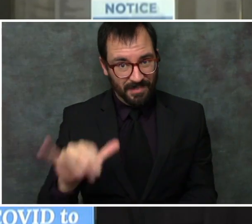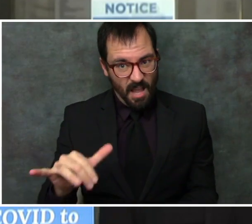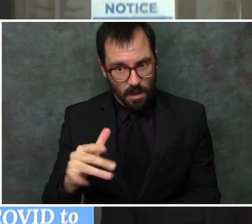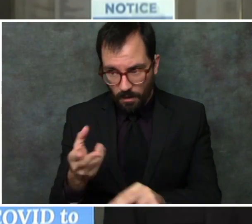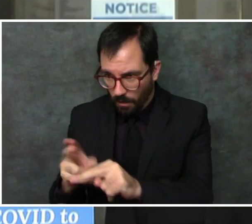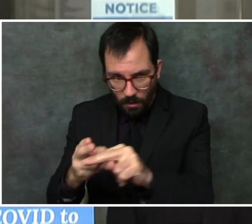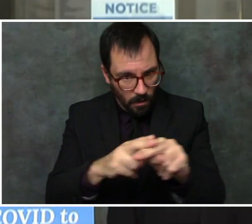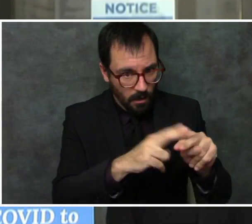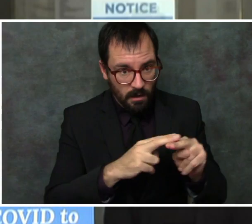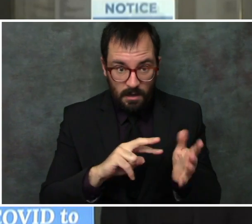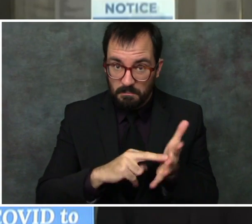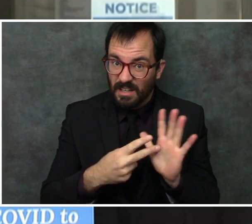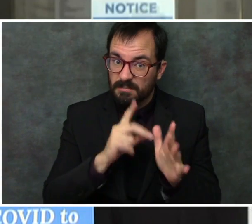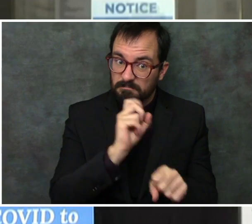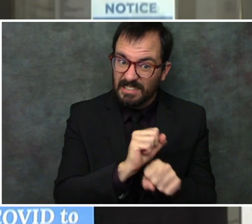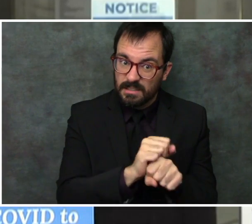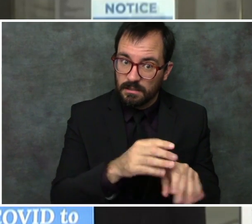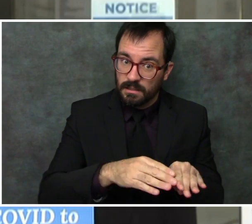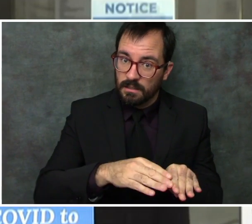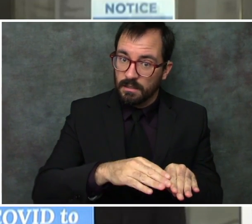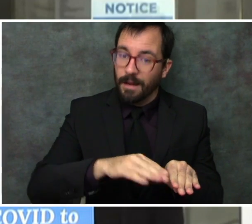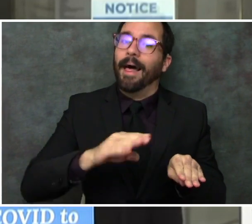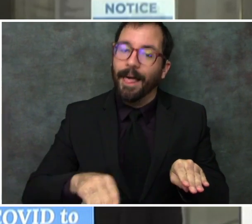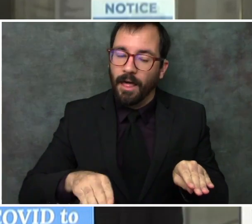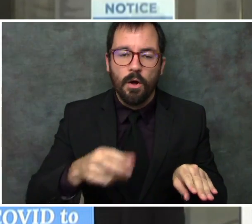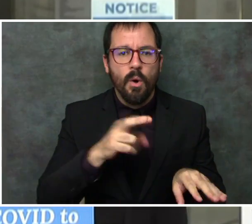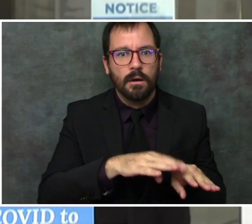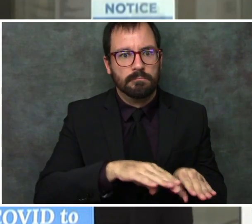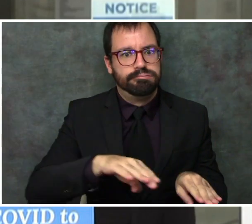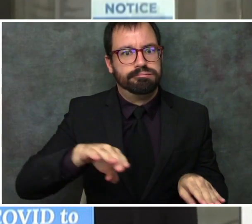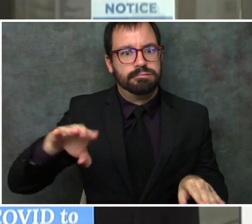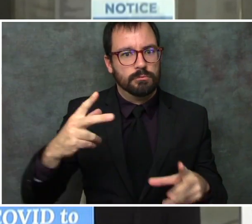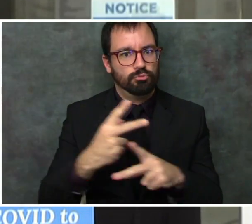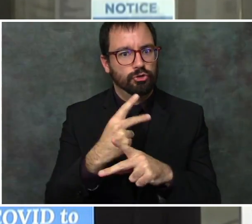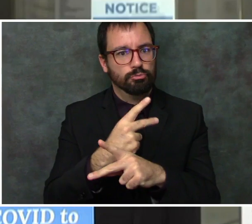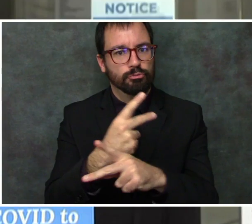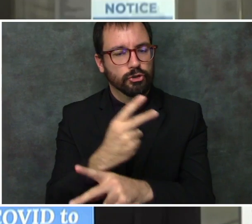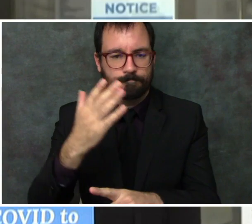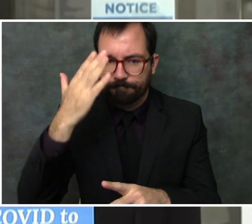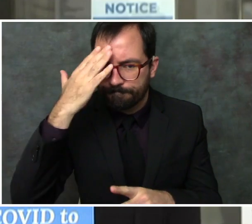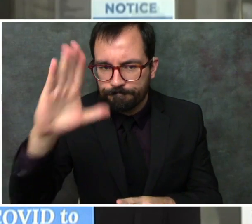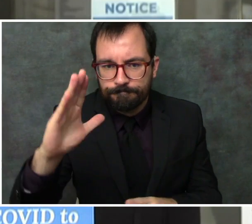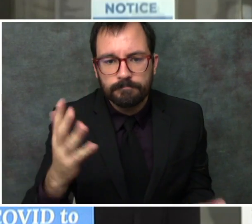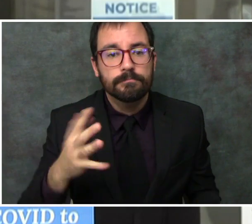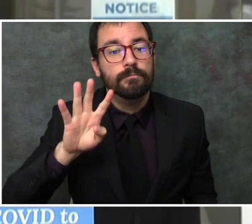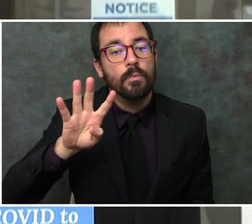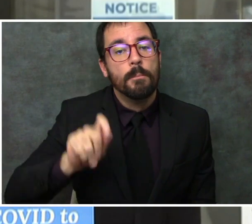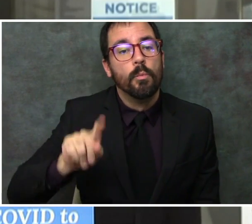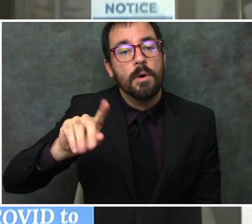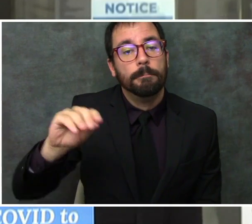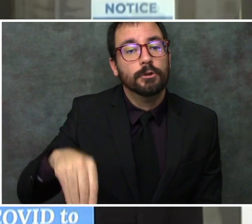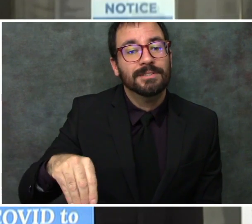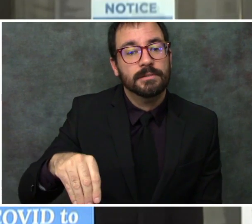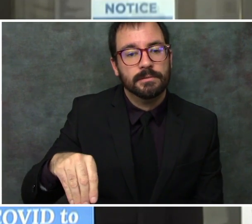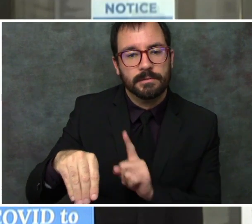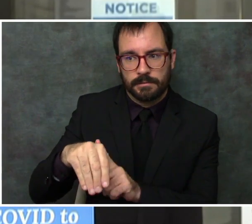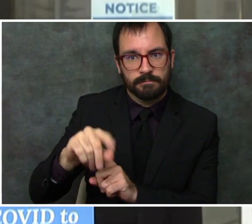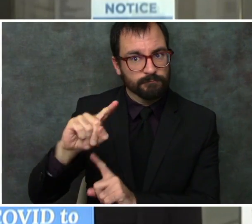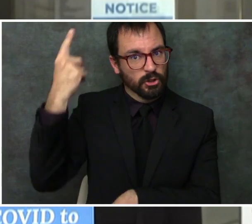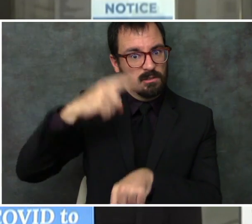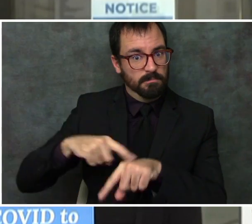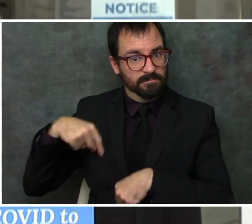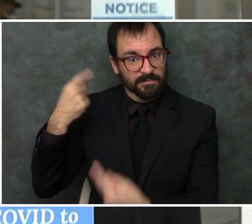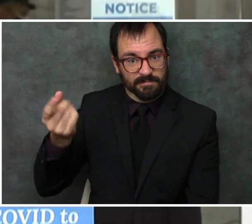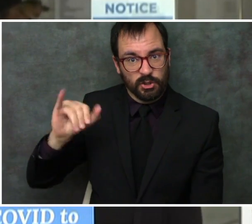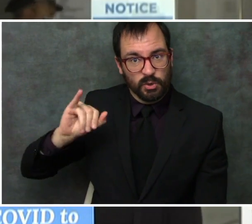keep in mind. At 4.1%, this is the first time we've been over 4% since early June. And so as we see this, and we've seen